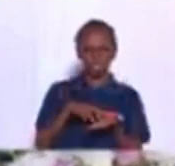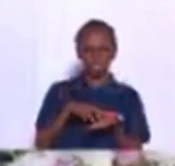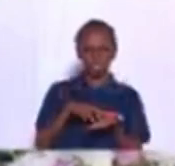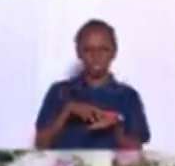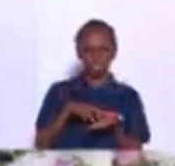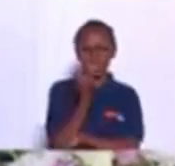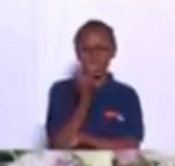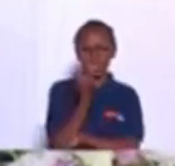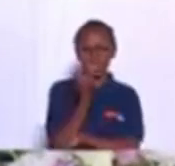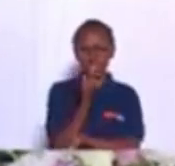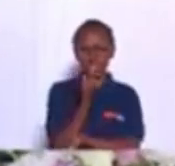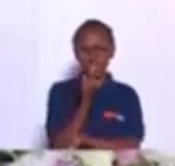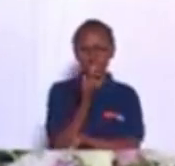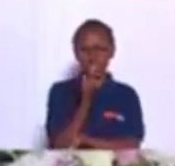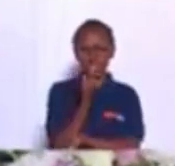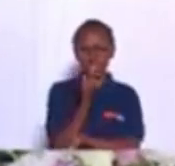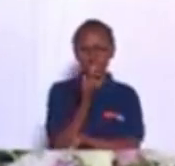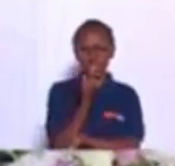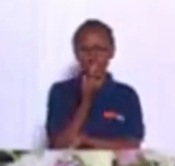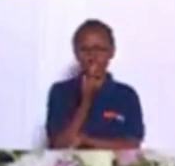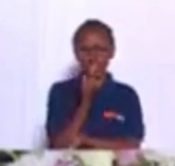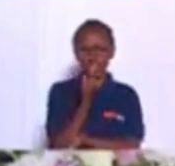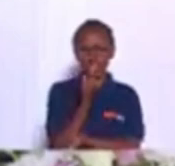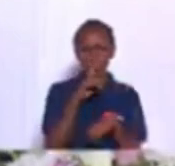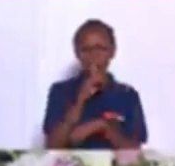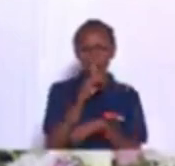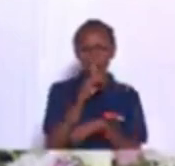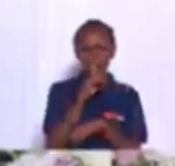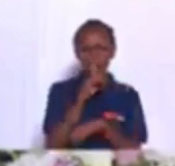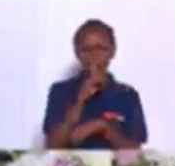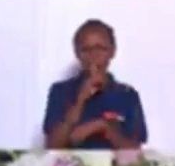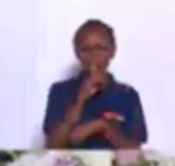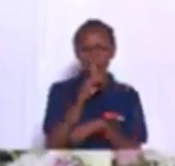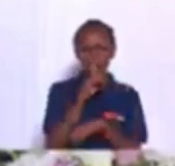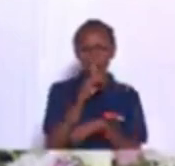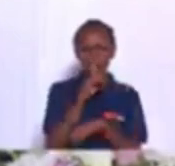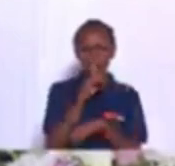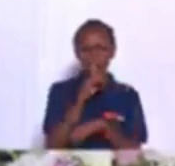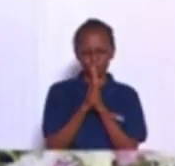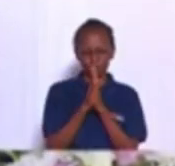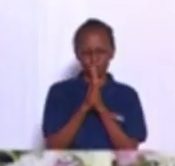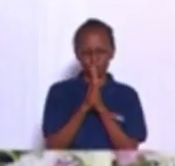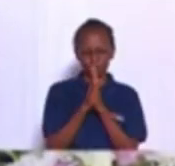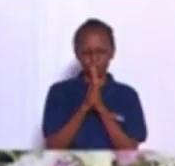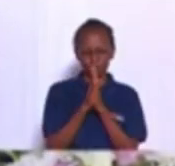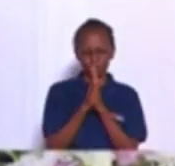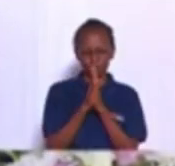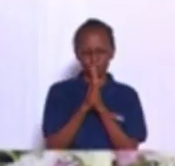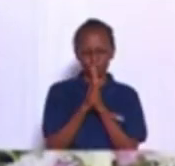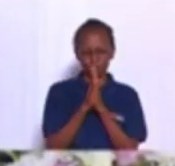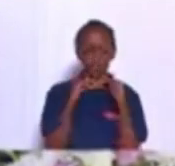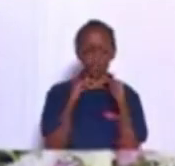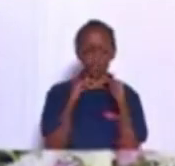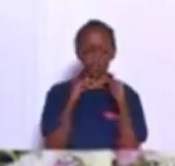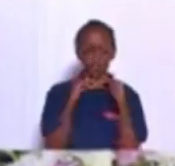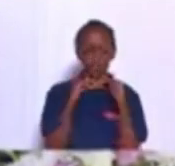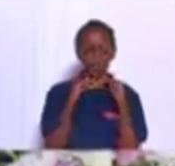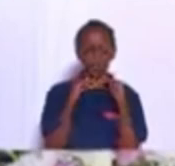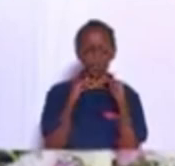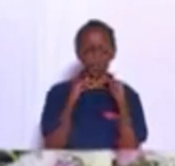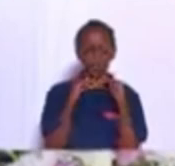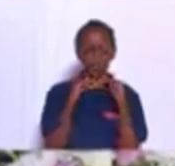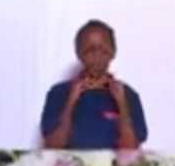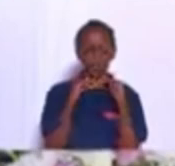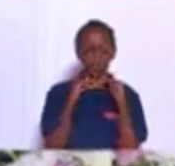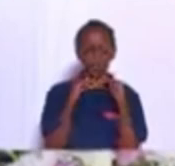1 minute and have a silence prayer. And after that, Pastor Christian will pray for these